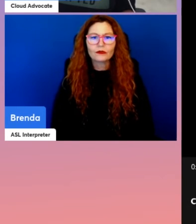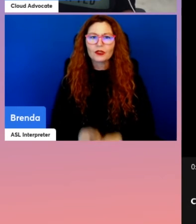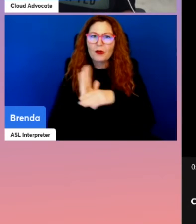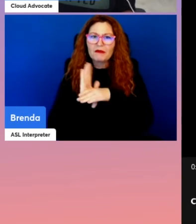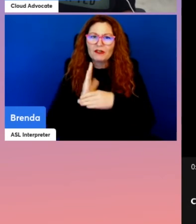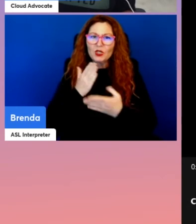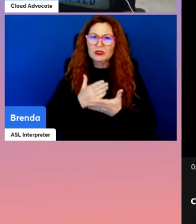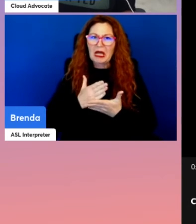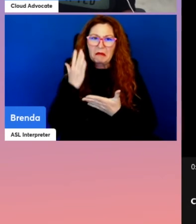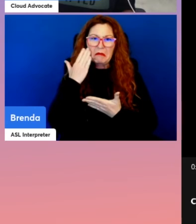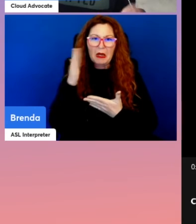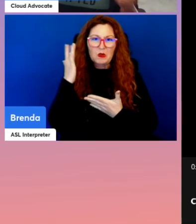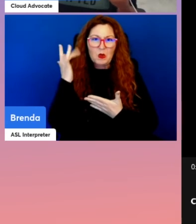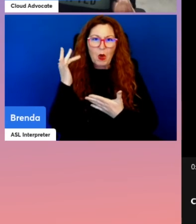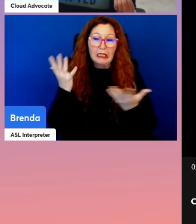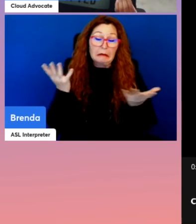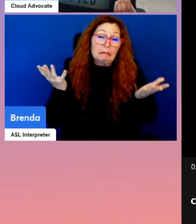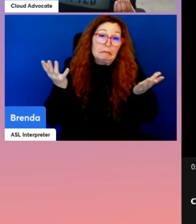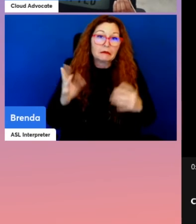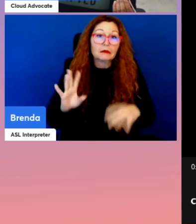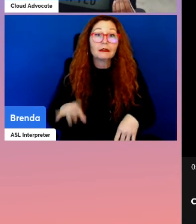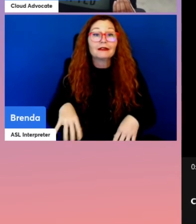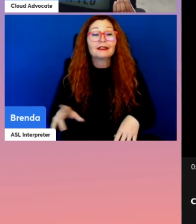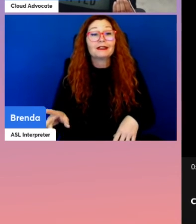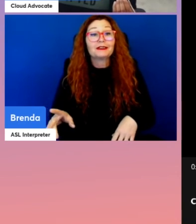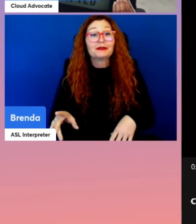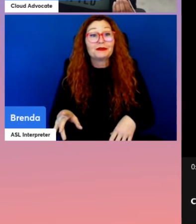I love how I wanted to record